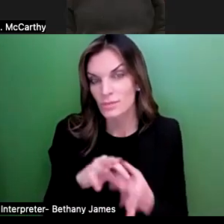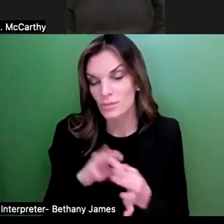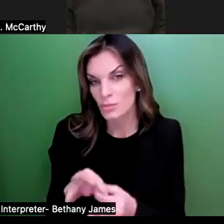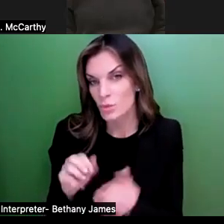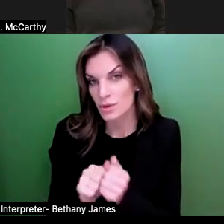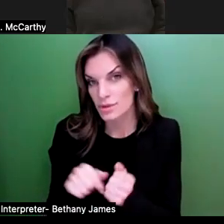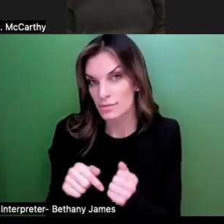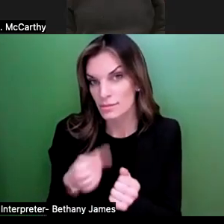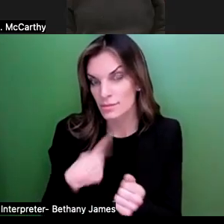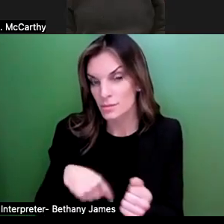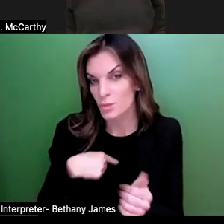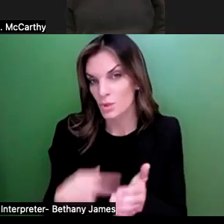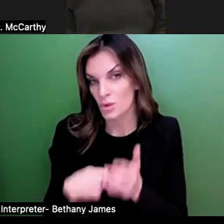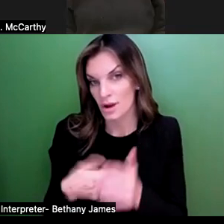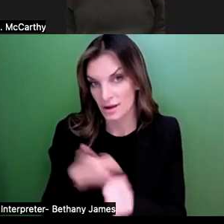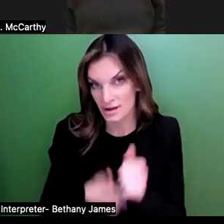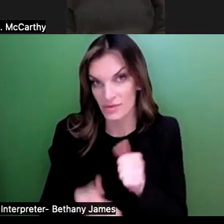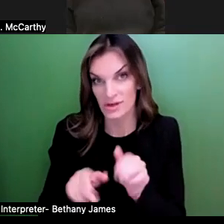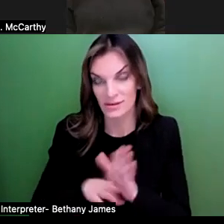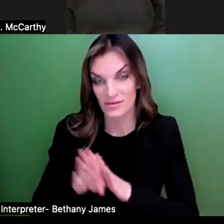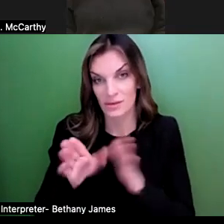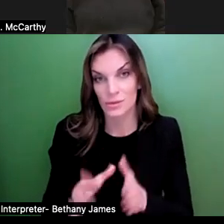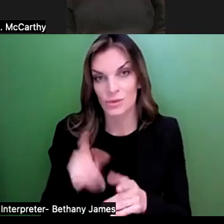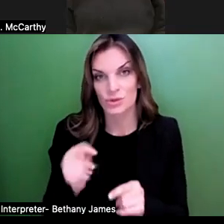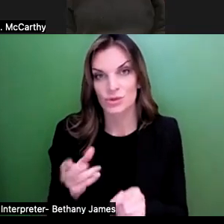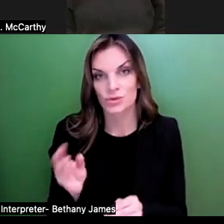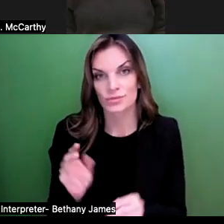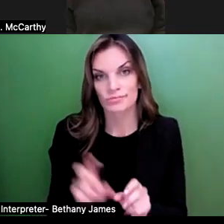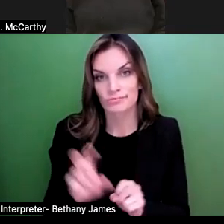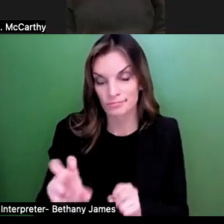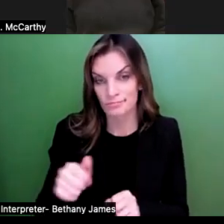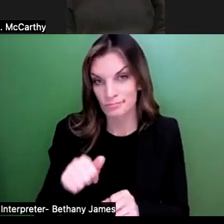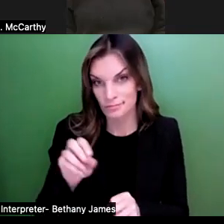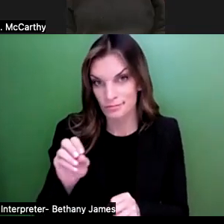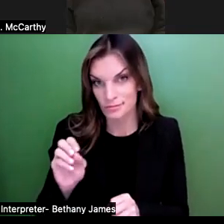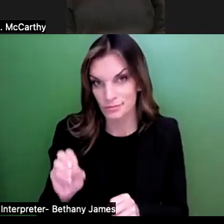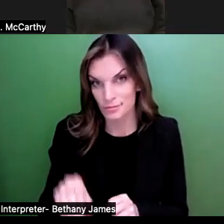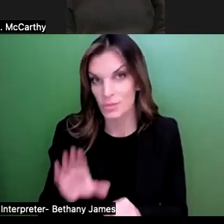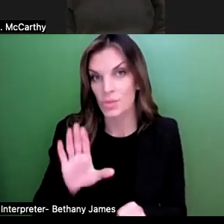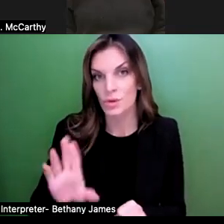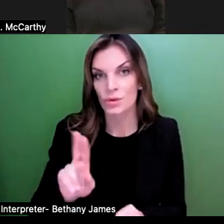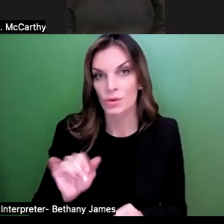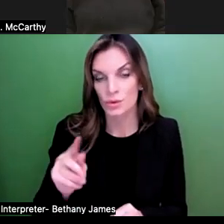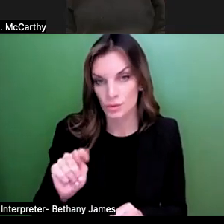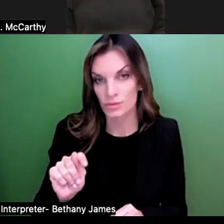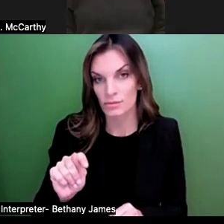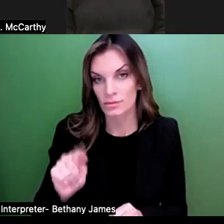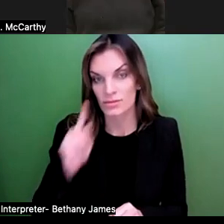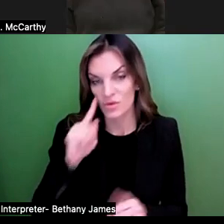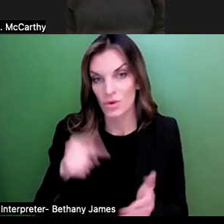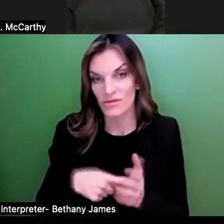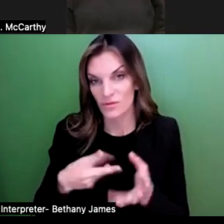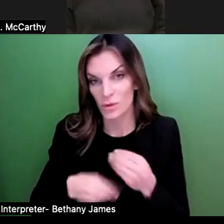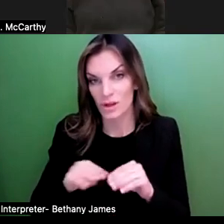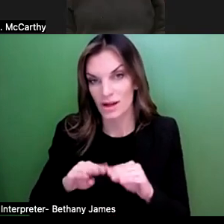we require every developer to put 10% worth of his unit account into affordable housing for